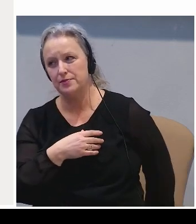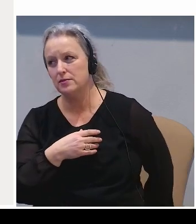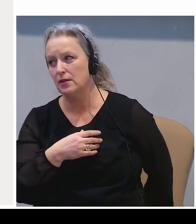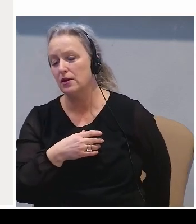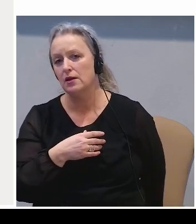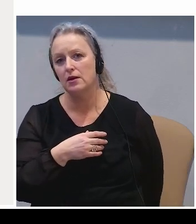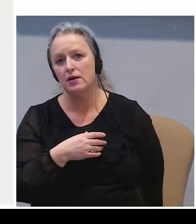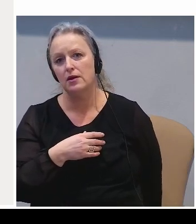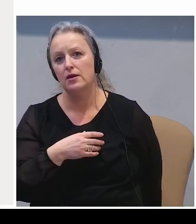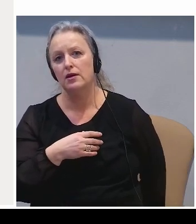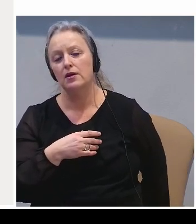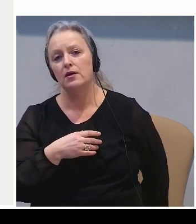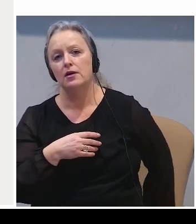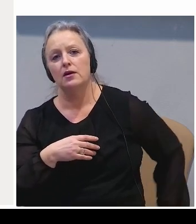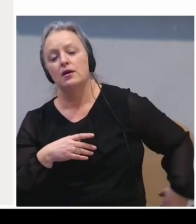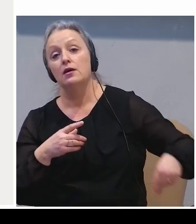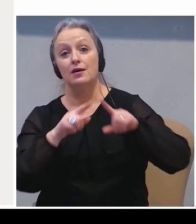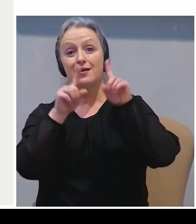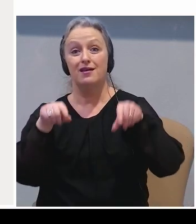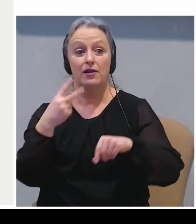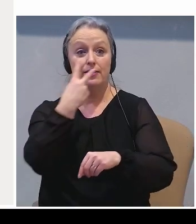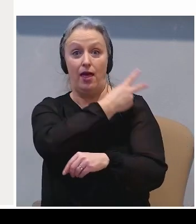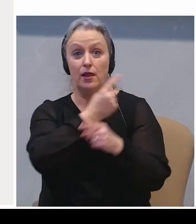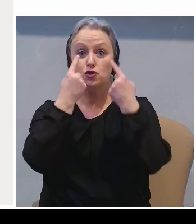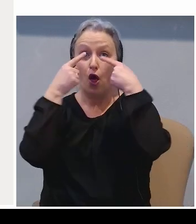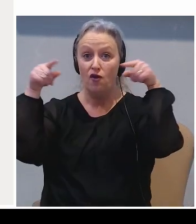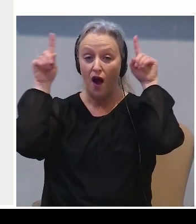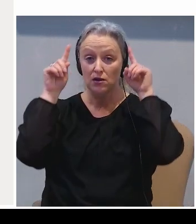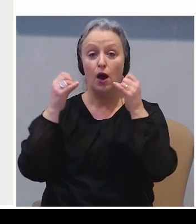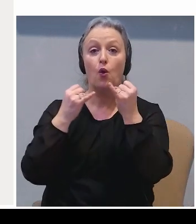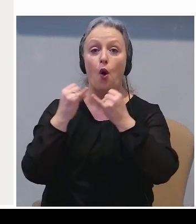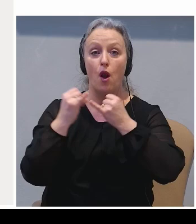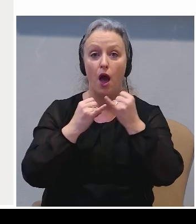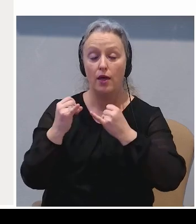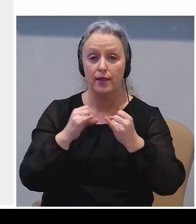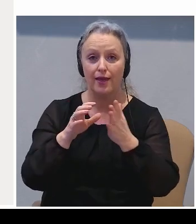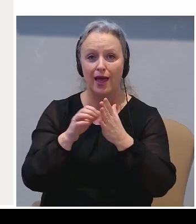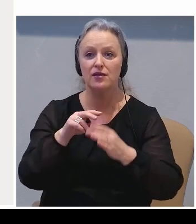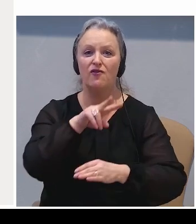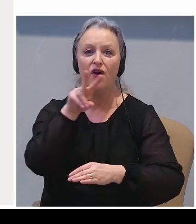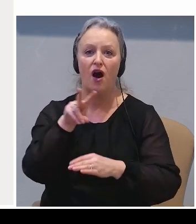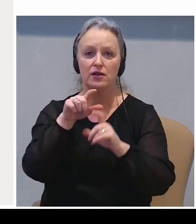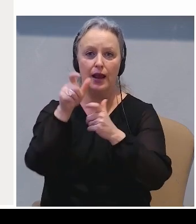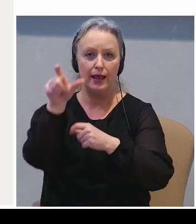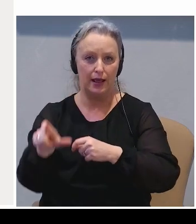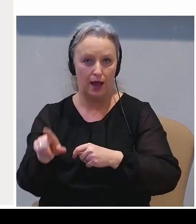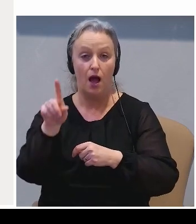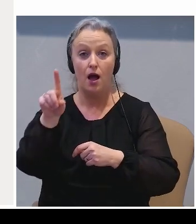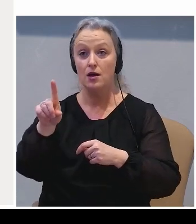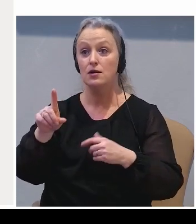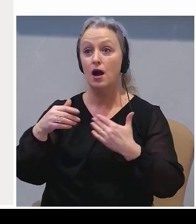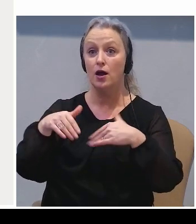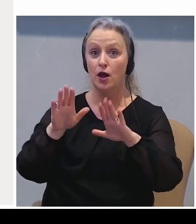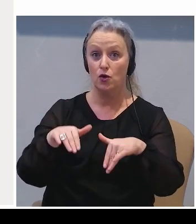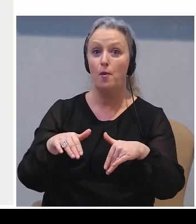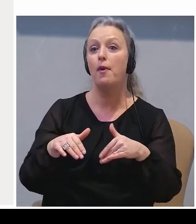become member. So we have now 13 full member countries. Estonia is not yet part of the organization, but hopefully, I don't know